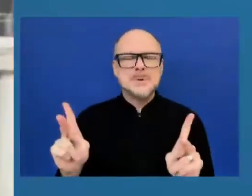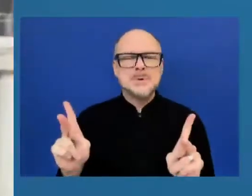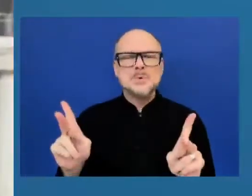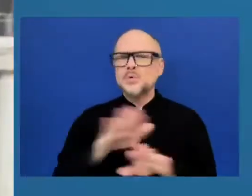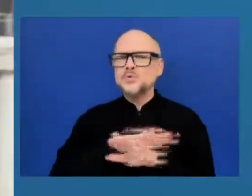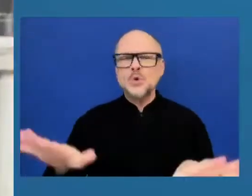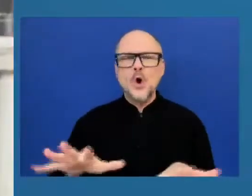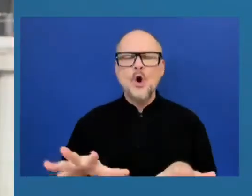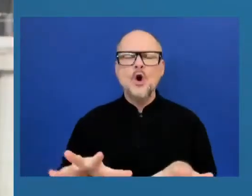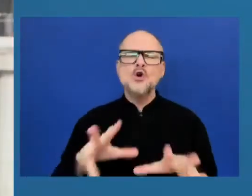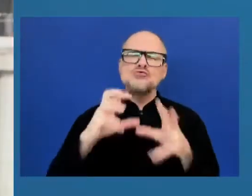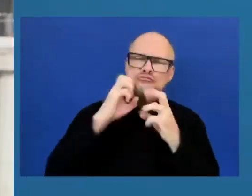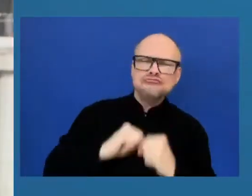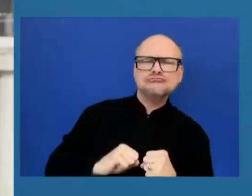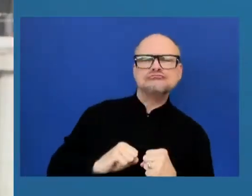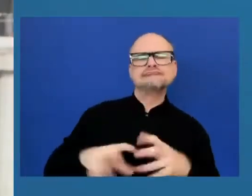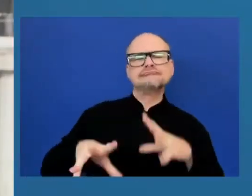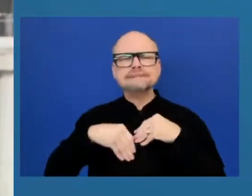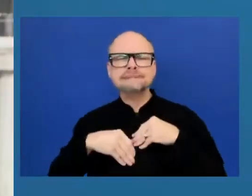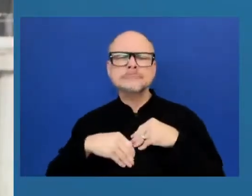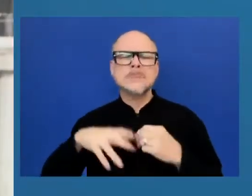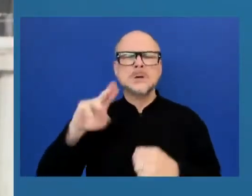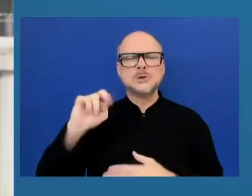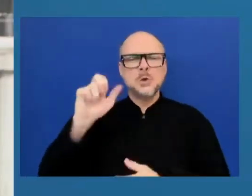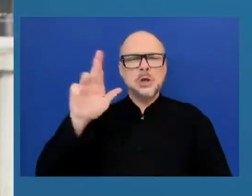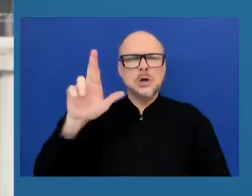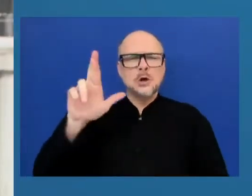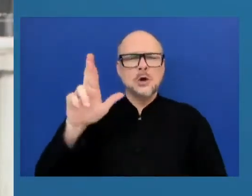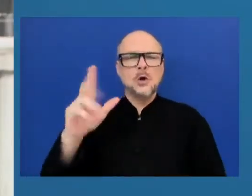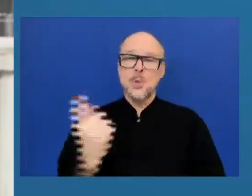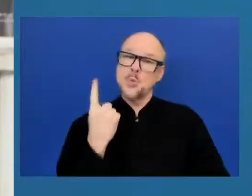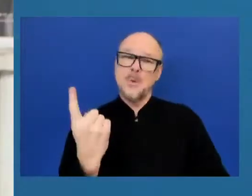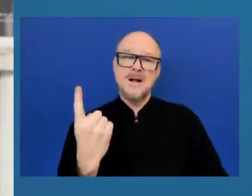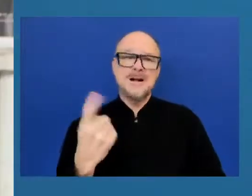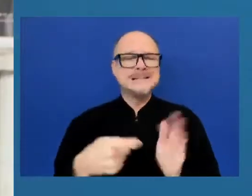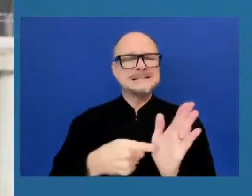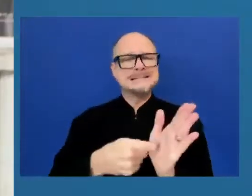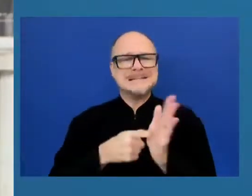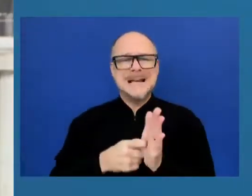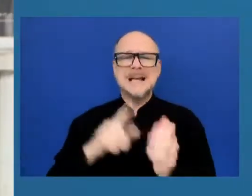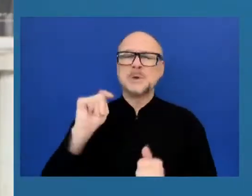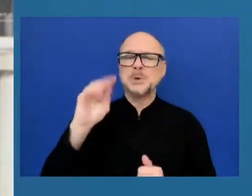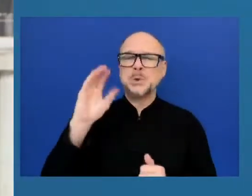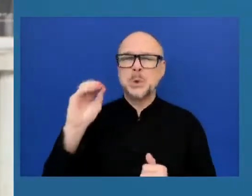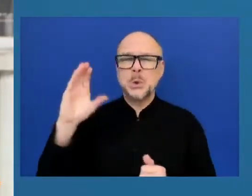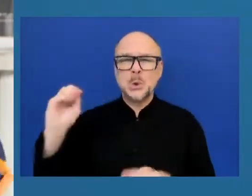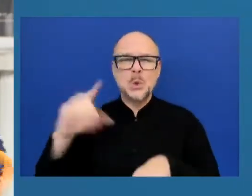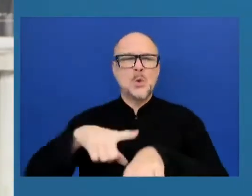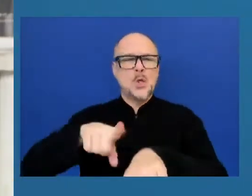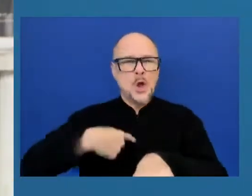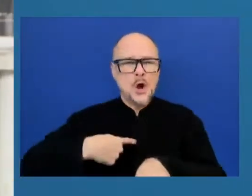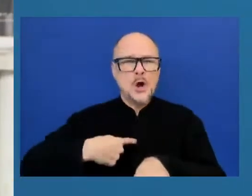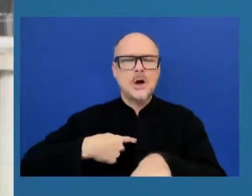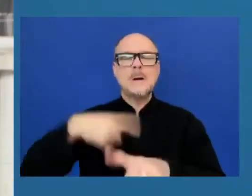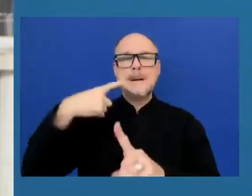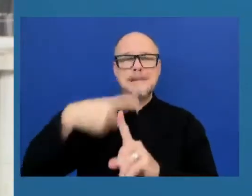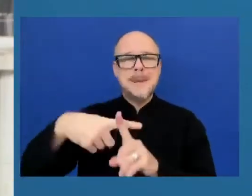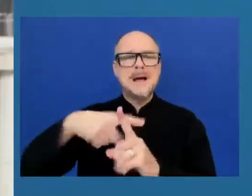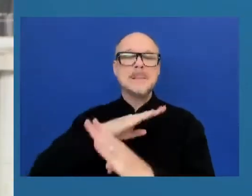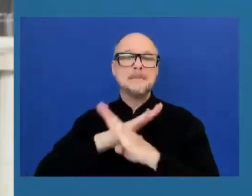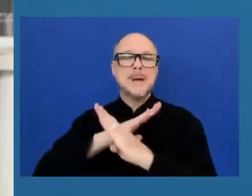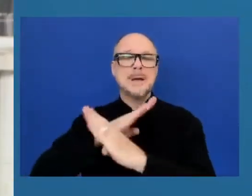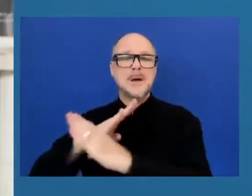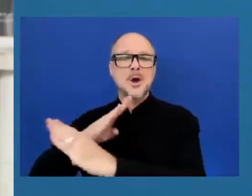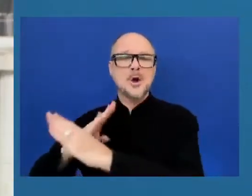embrace nuclear energy, a lot of reasons. One of them, it just takes too long. And the barriers are in Washington. The length